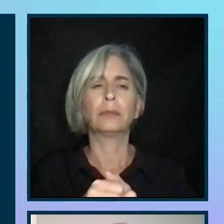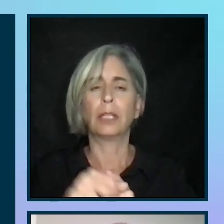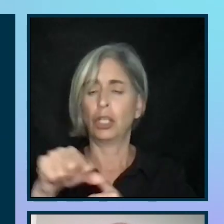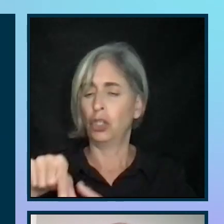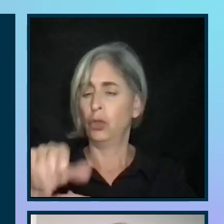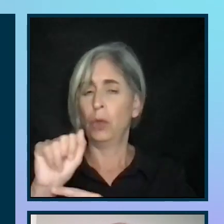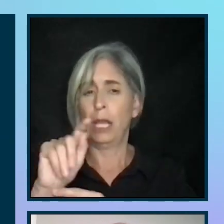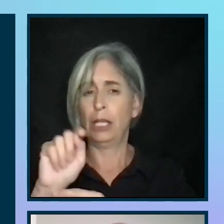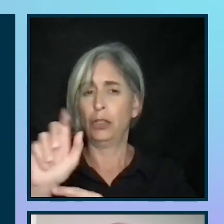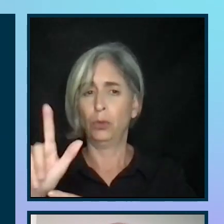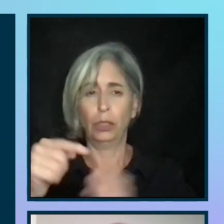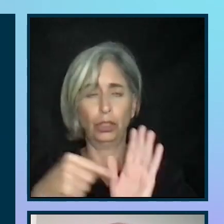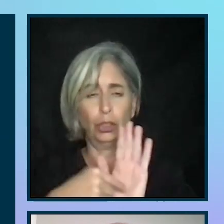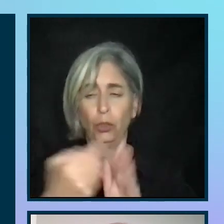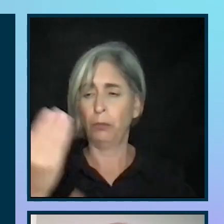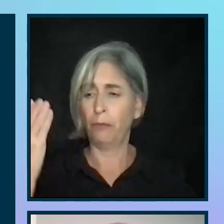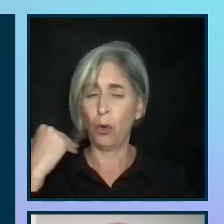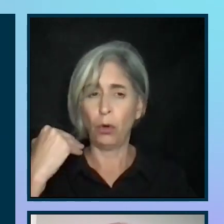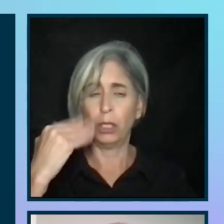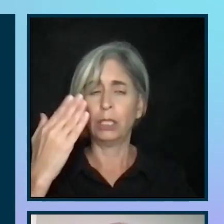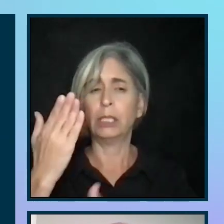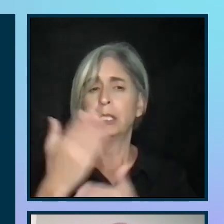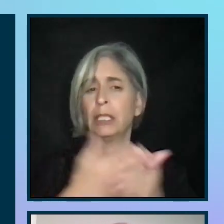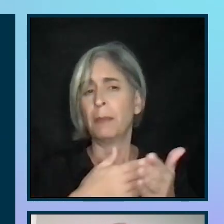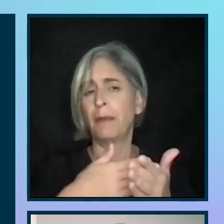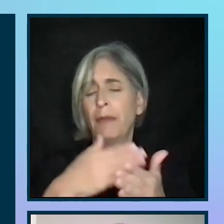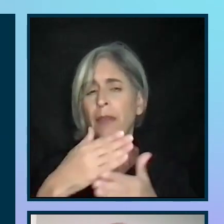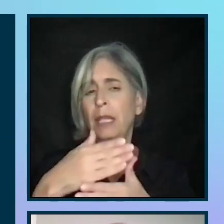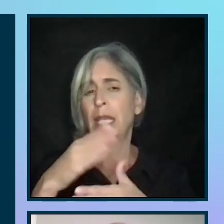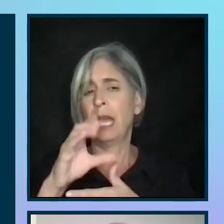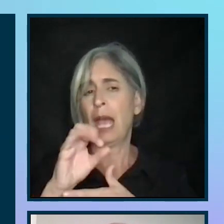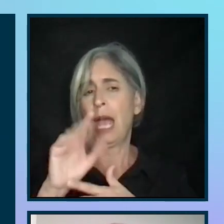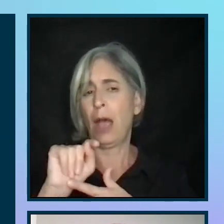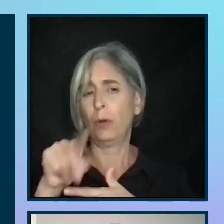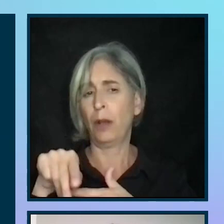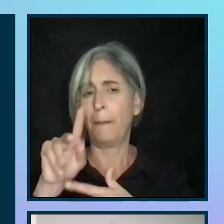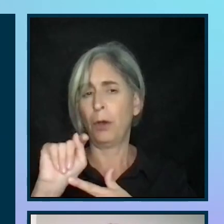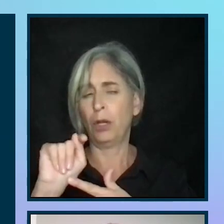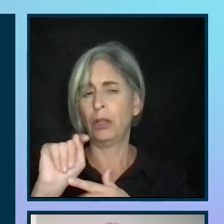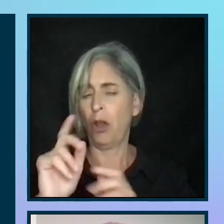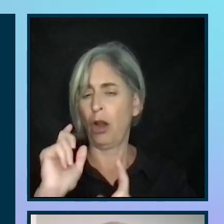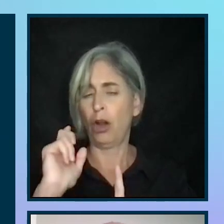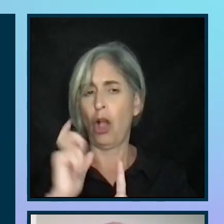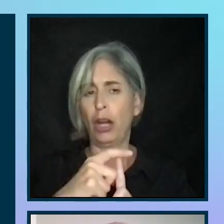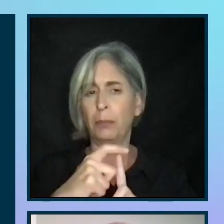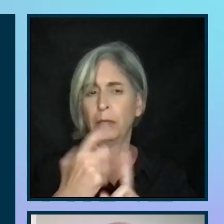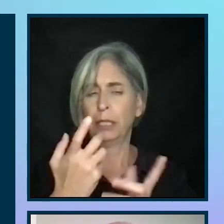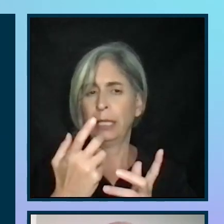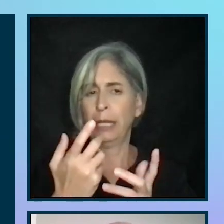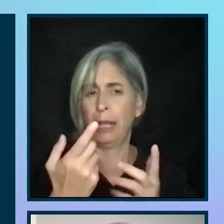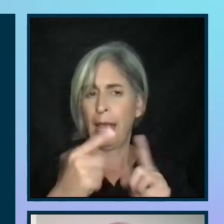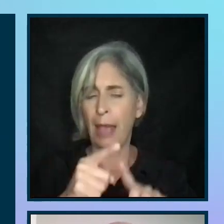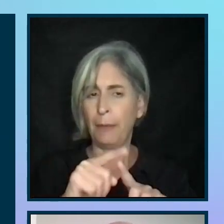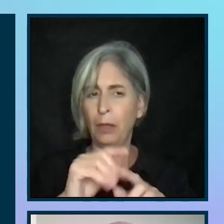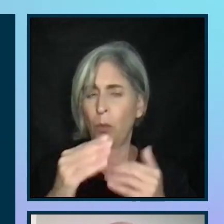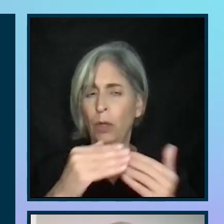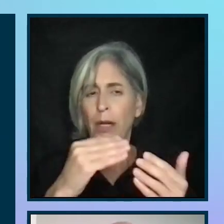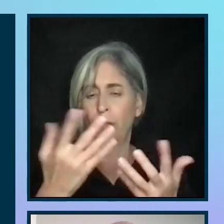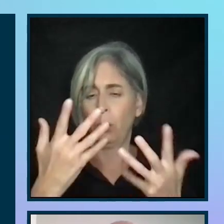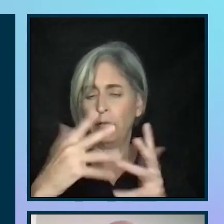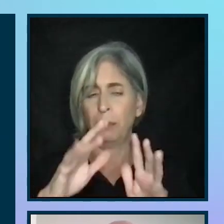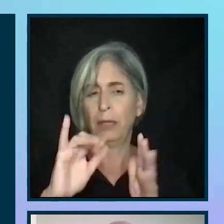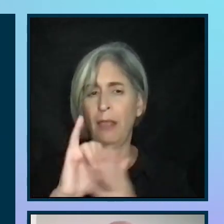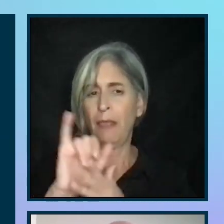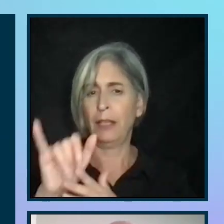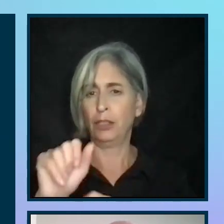QA tools that I had shown you before and some of the output are automatically invoked whenever we have completed